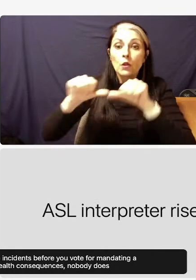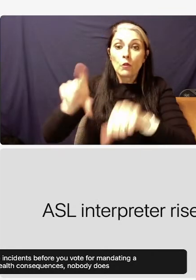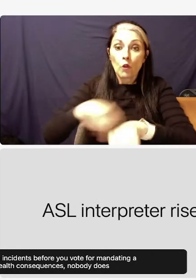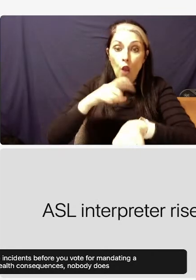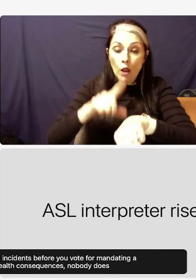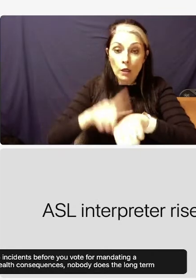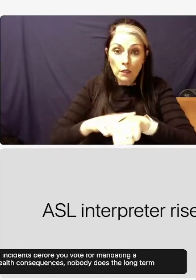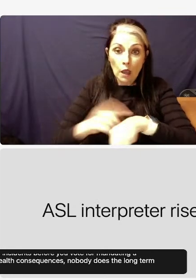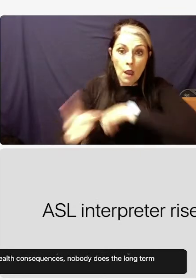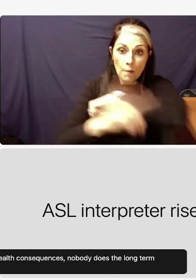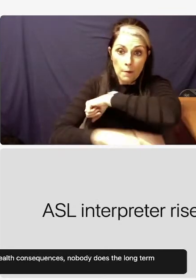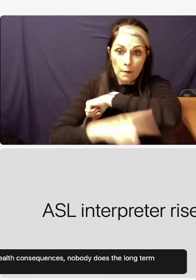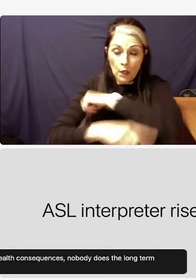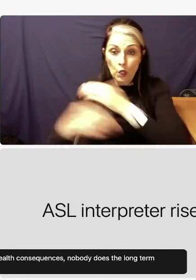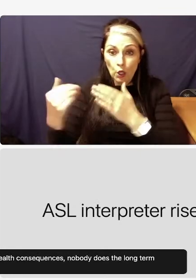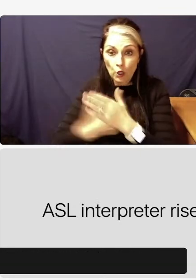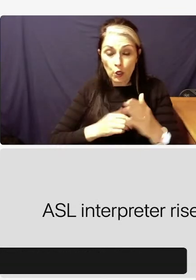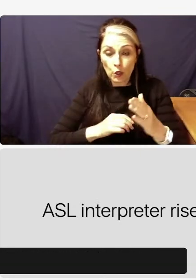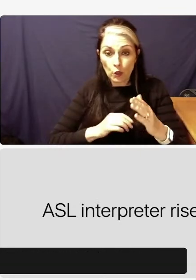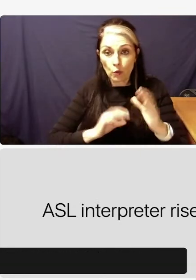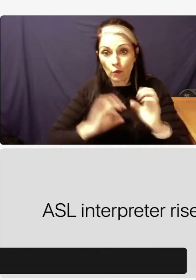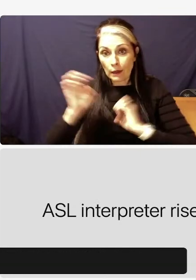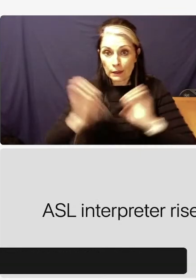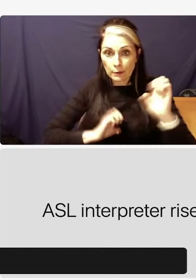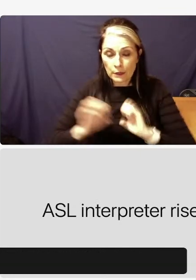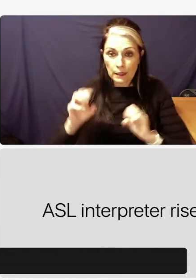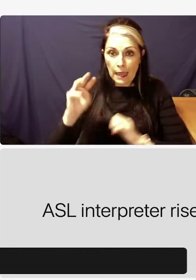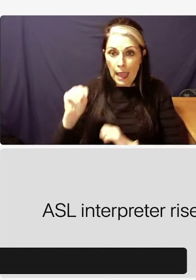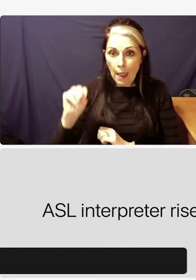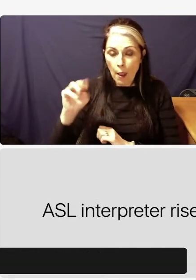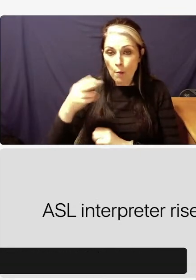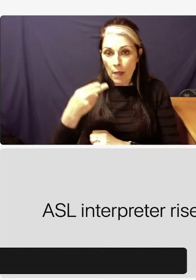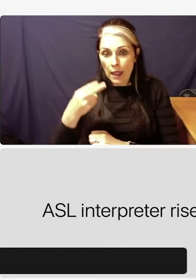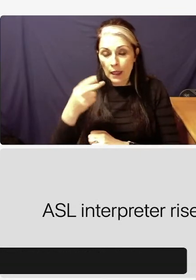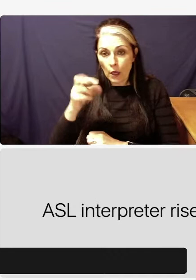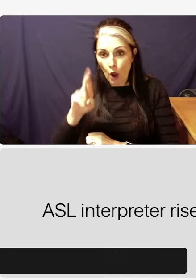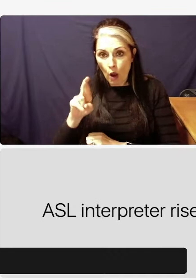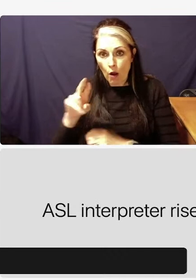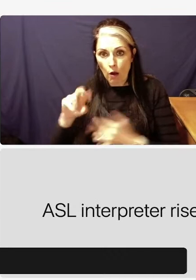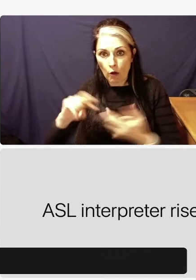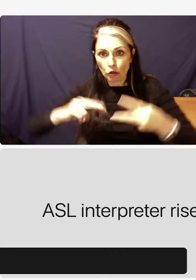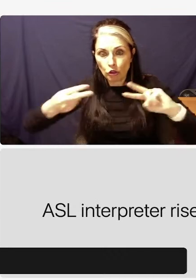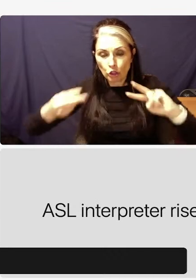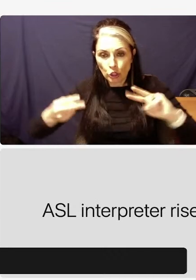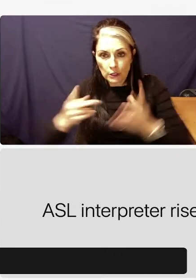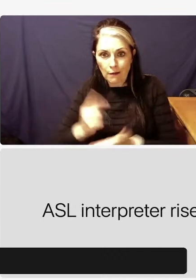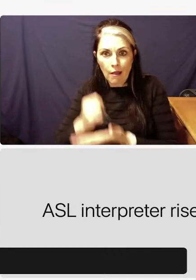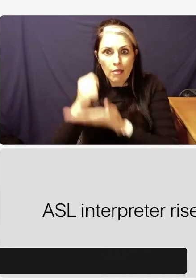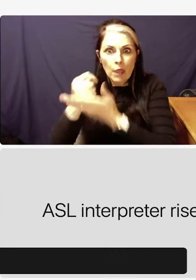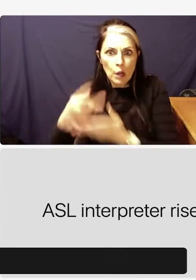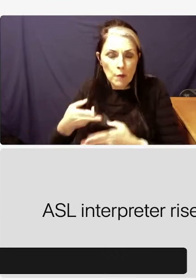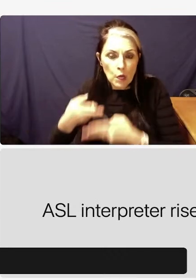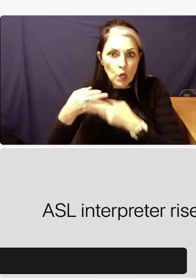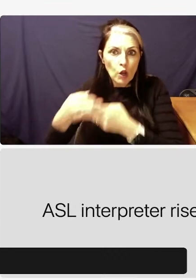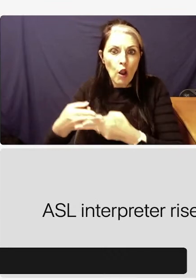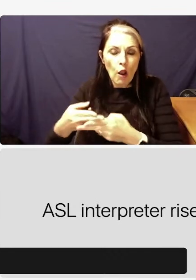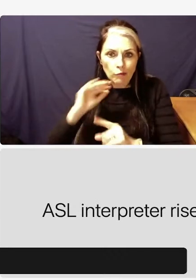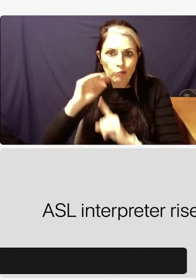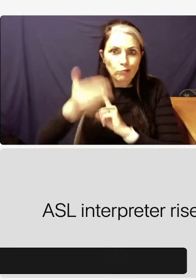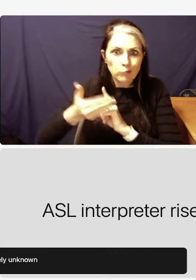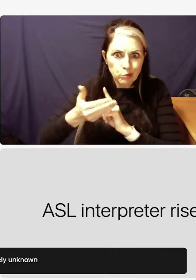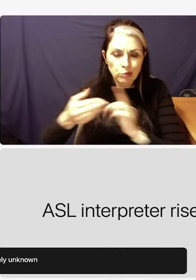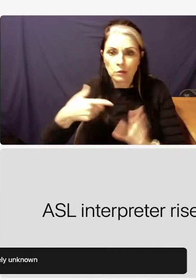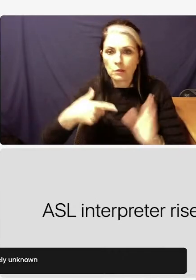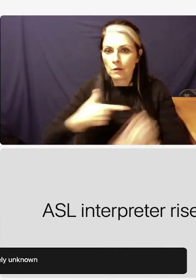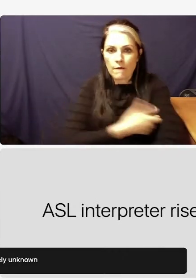this new experimental mrna gene therapy colloquially called the vaccine are completely unknown